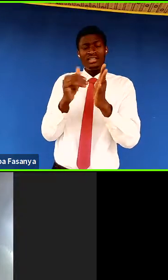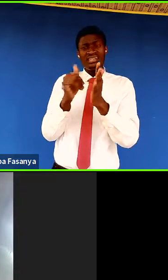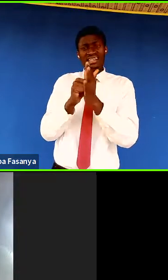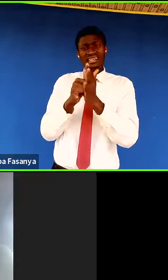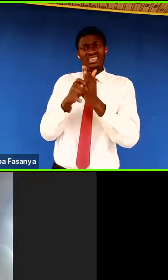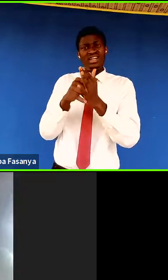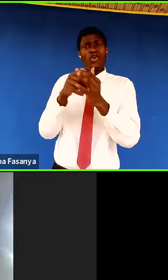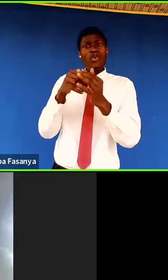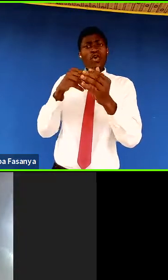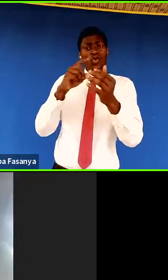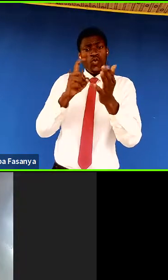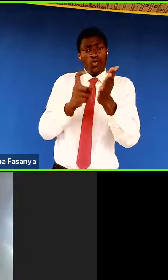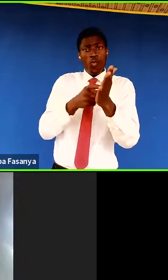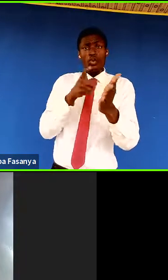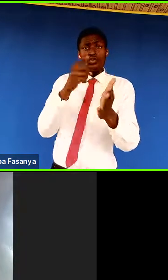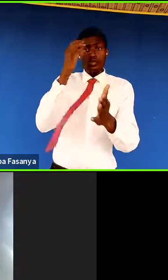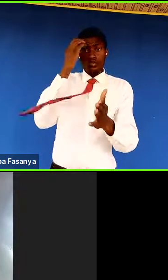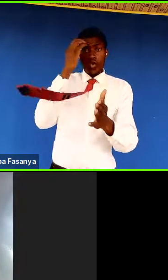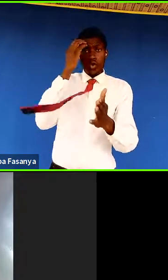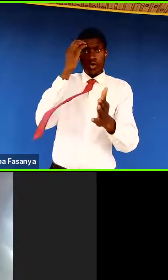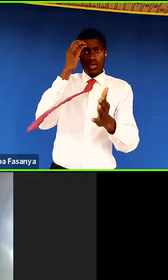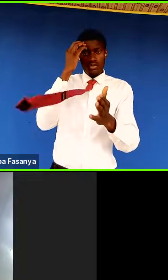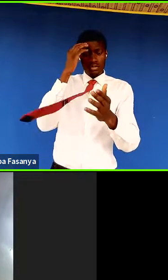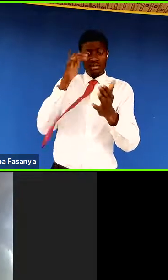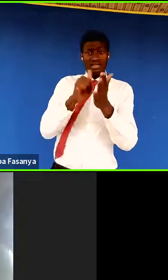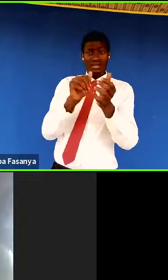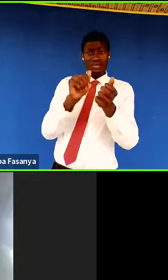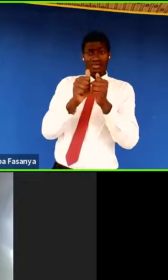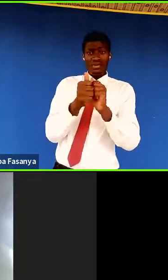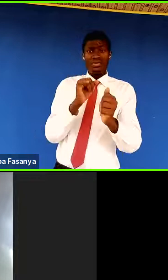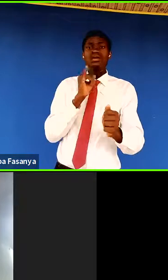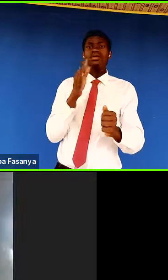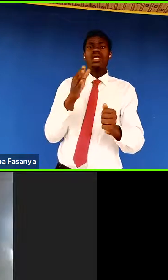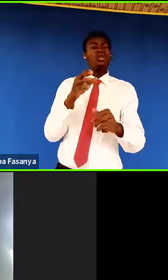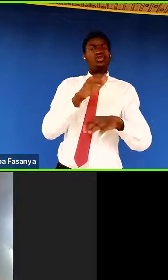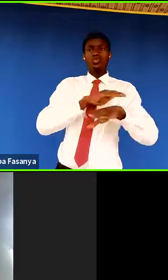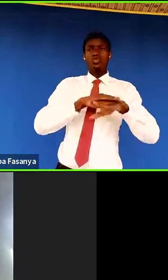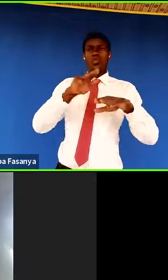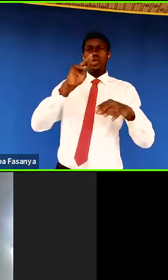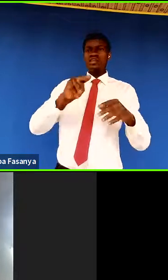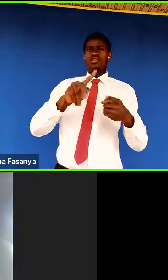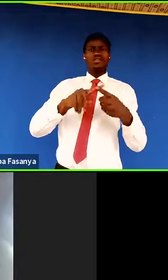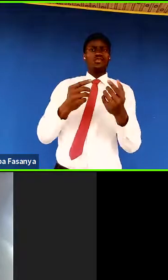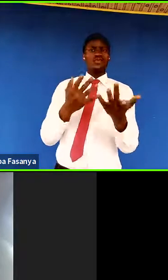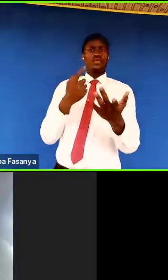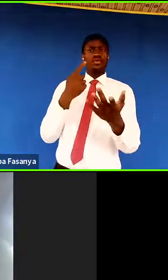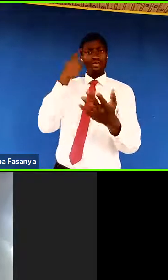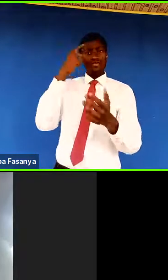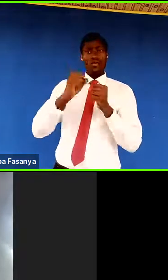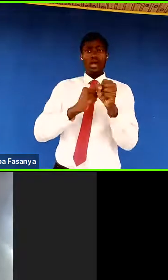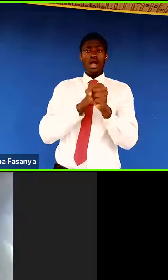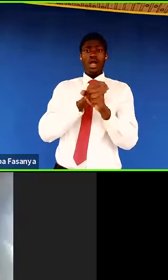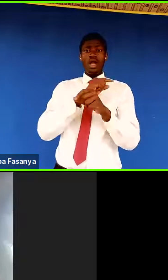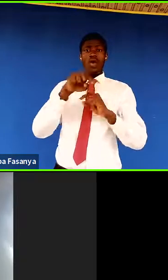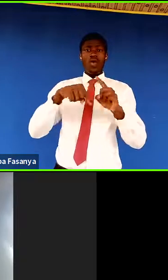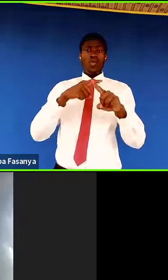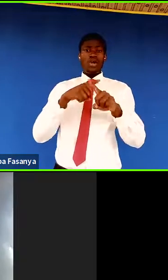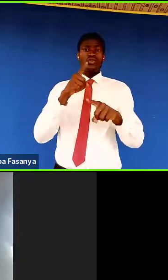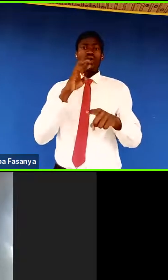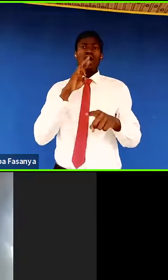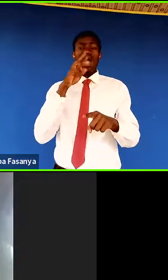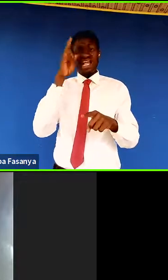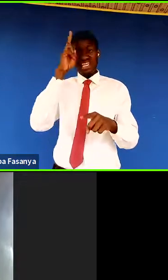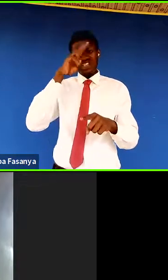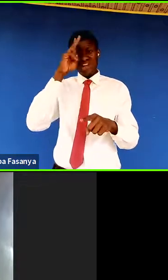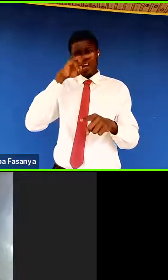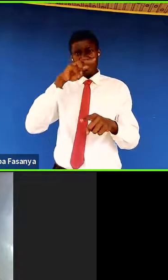okay, you don't have to wait for 1 year. However, when you are ignorant or you are not aware there is a problem, and after 1 year of